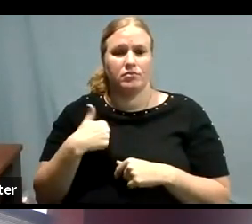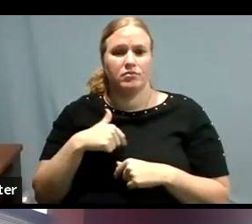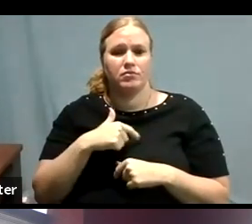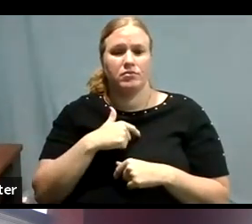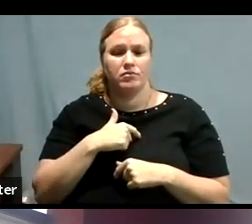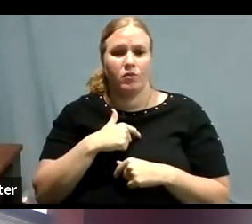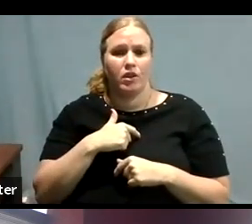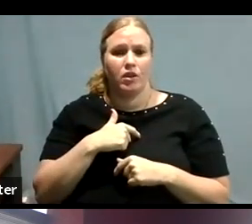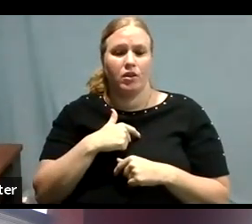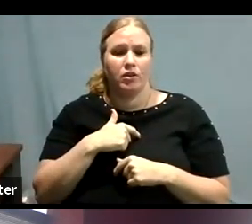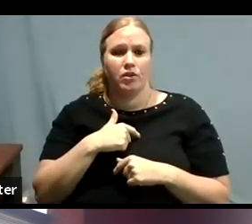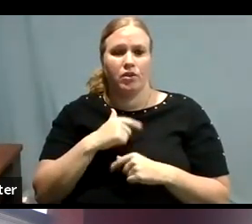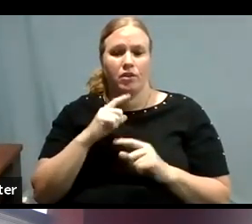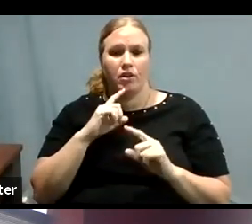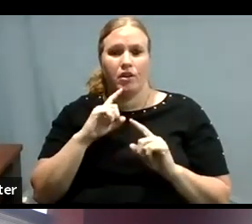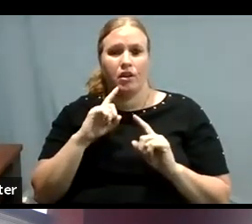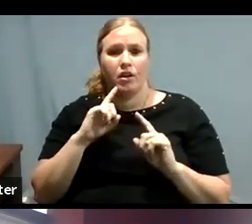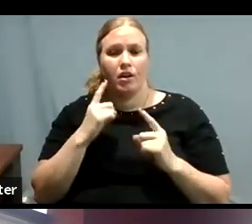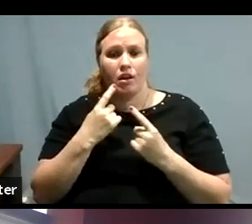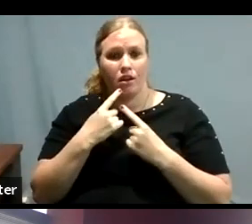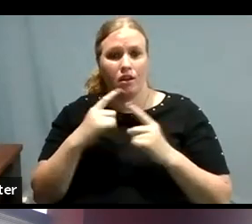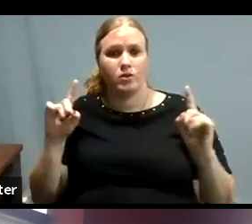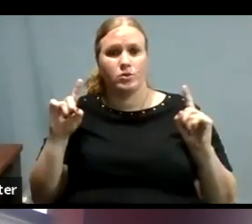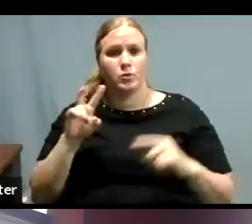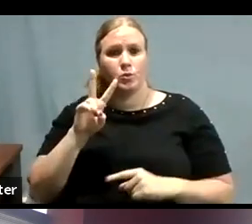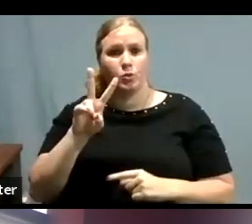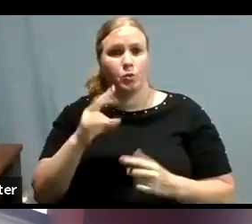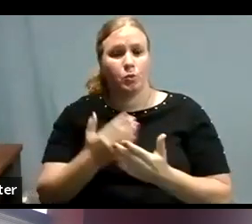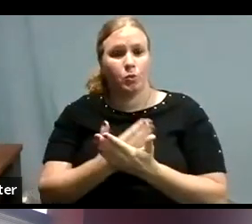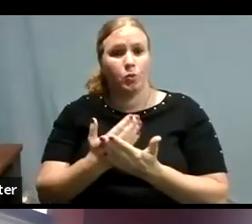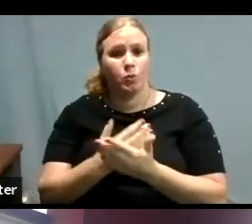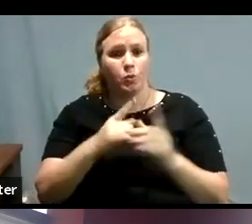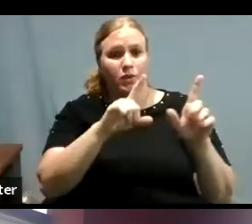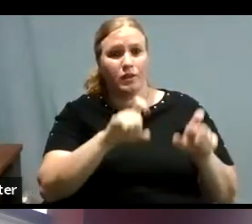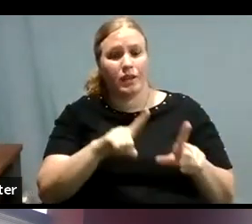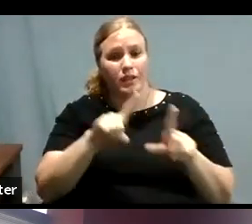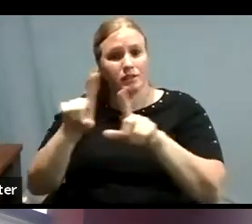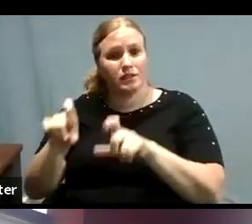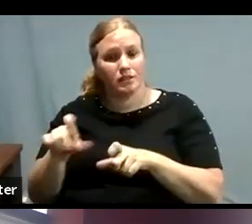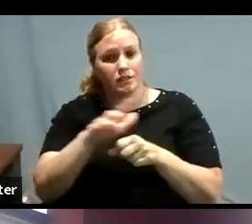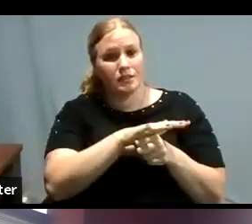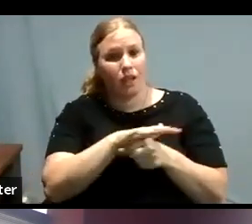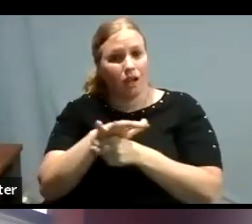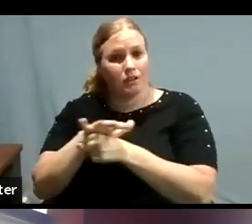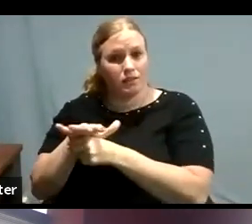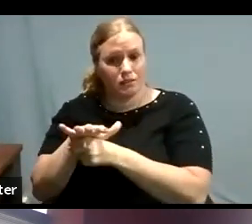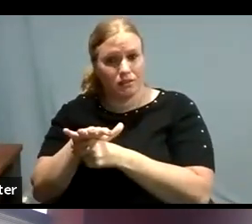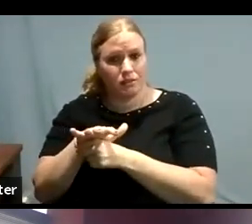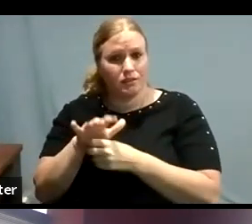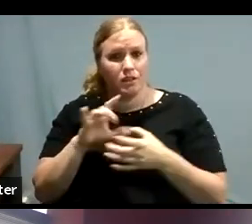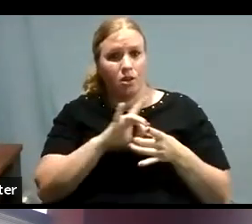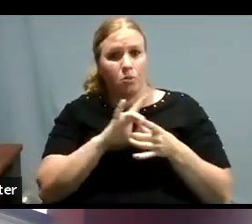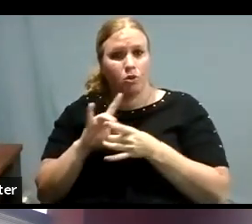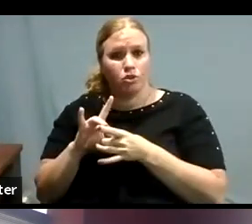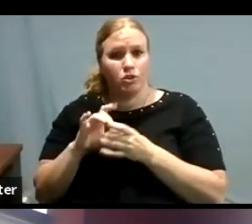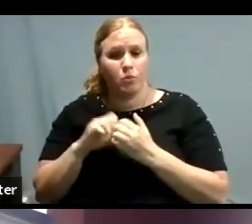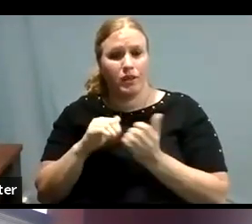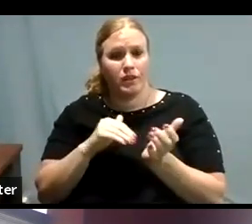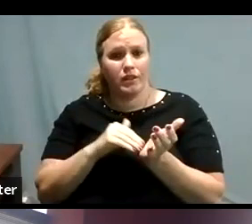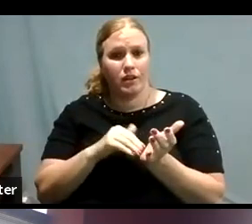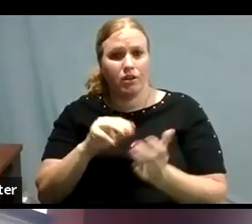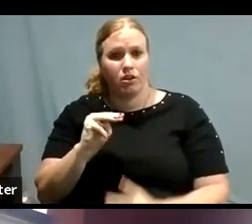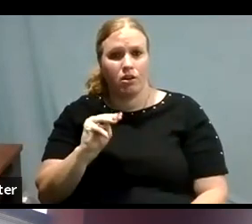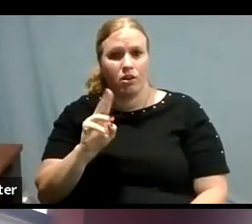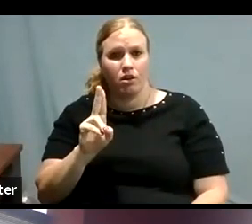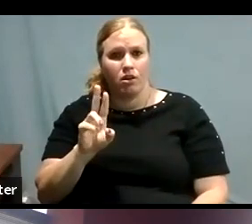We're announcing the opening of 2 new testing sites today in partnership with Dr. Murphy.